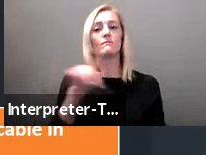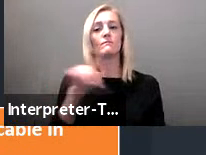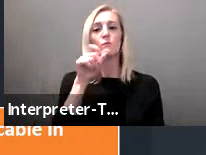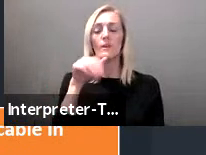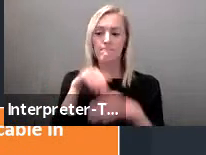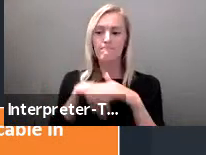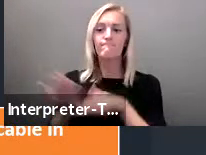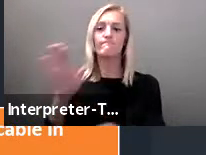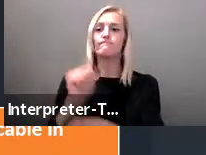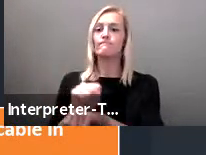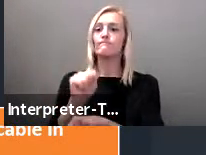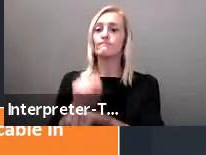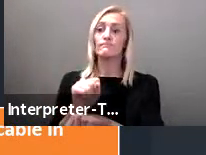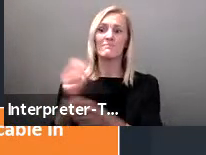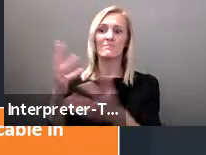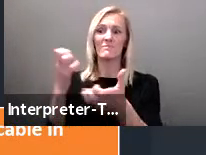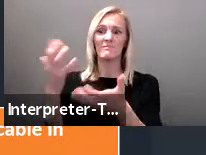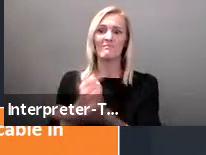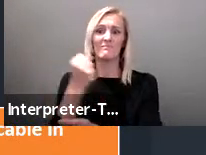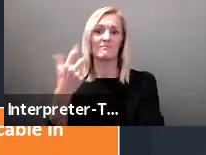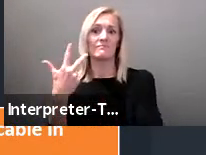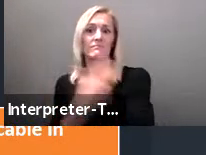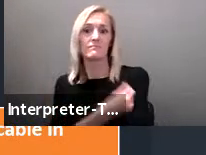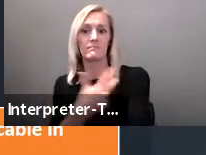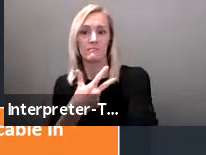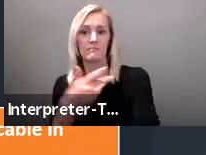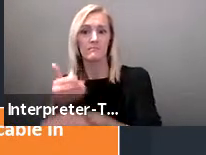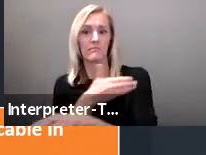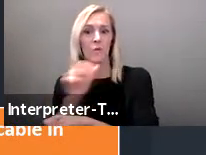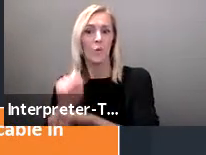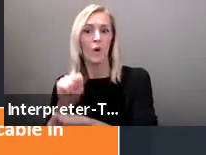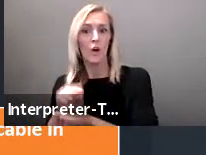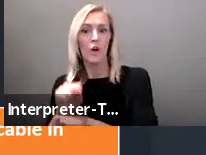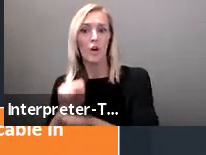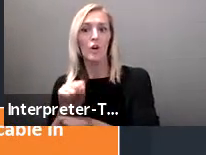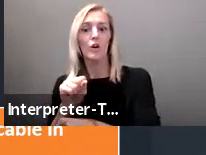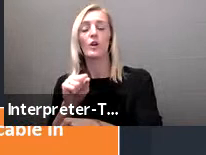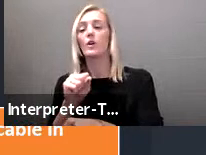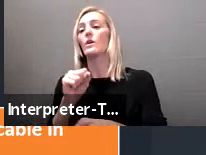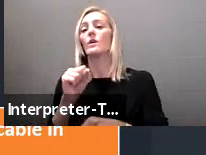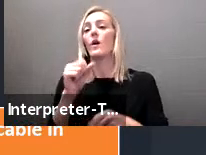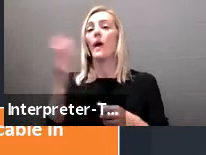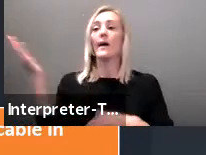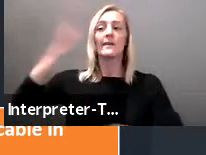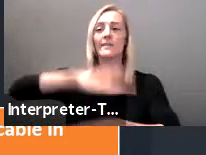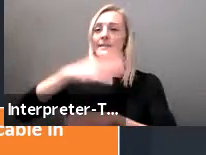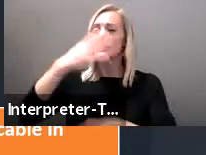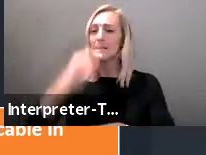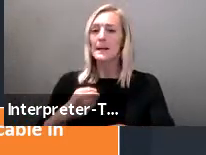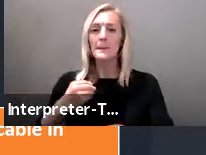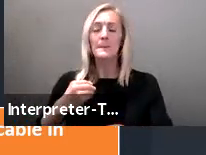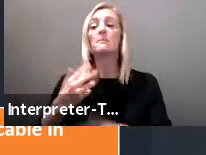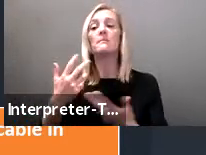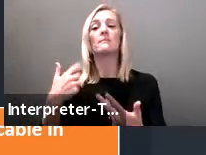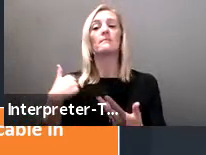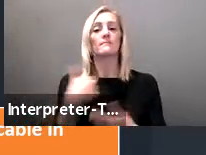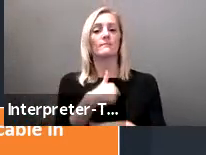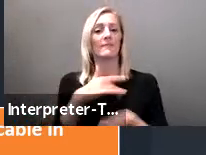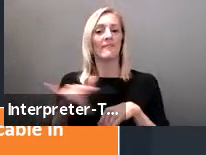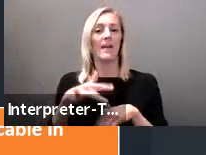into second shift, if they want to go ahead and get vaccinated because they've slept through their appointments, then we're available. We're going to come to